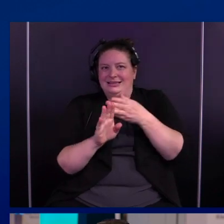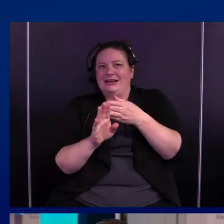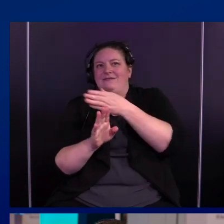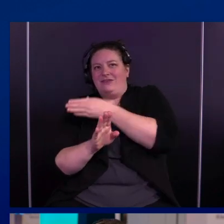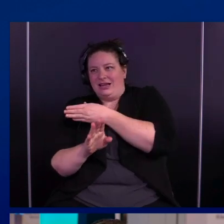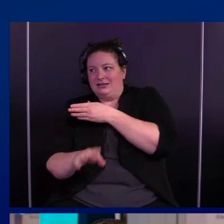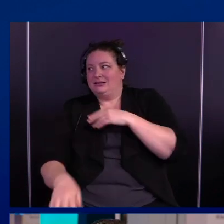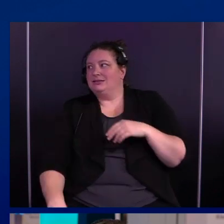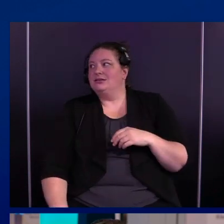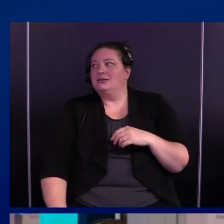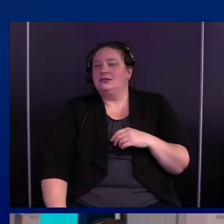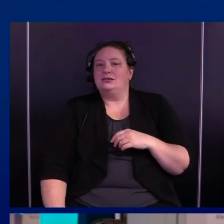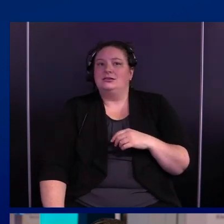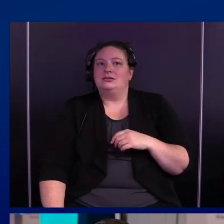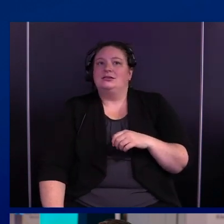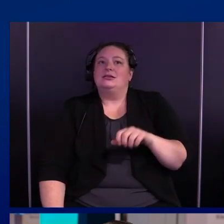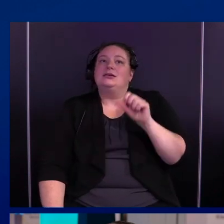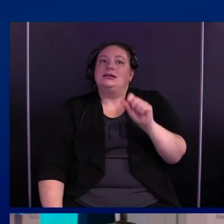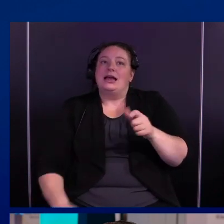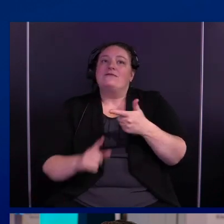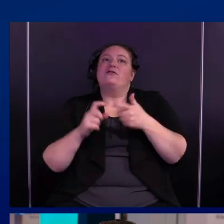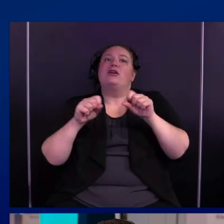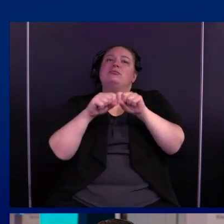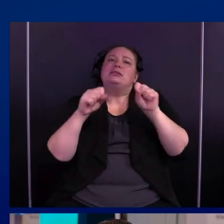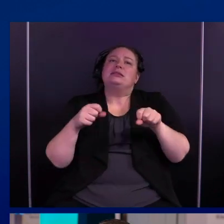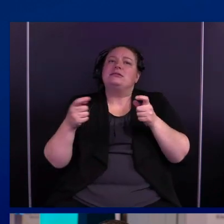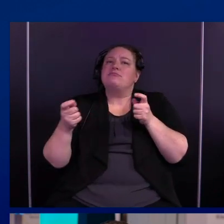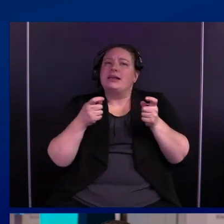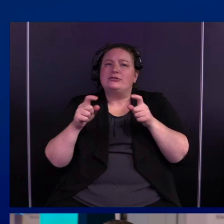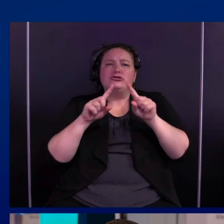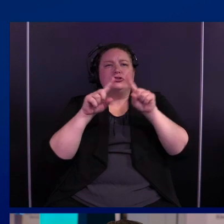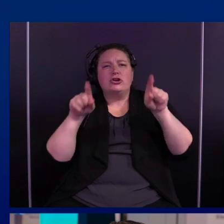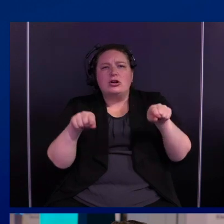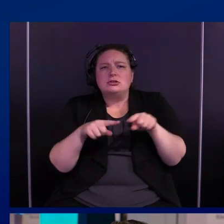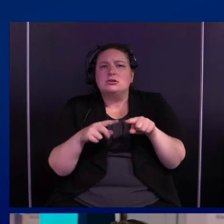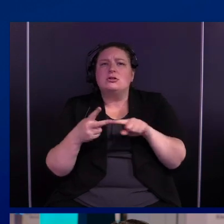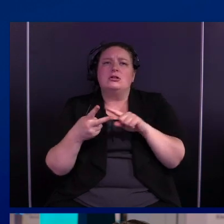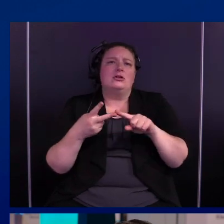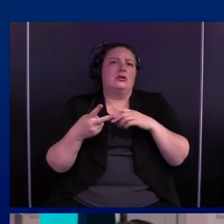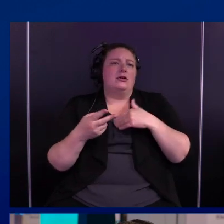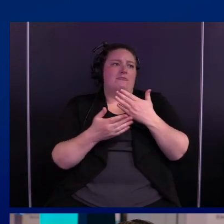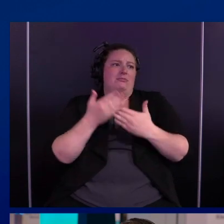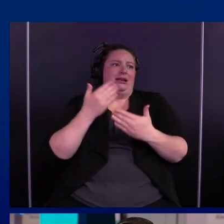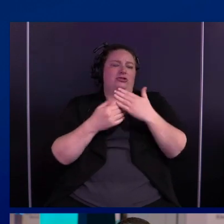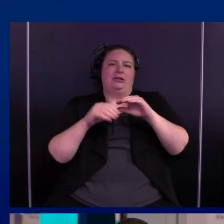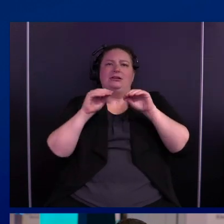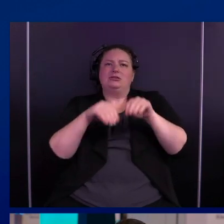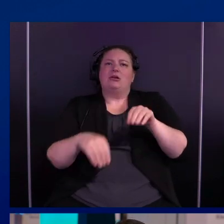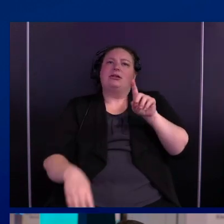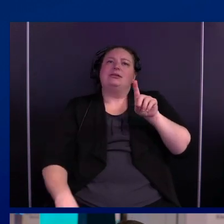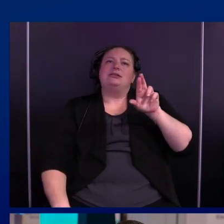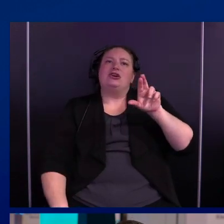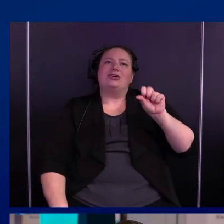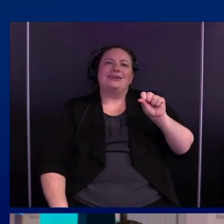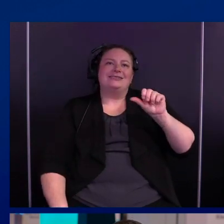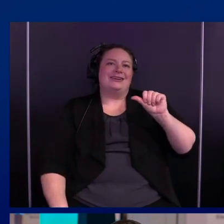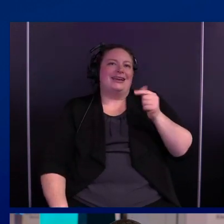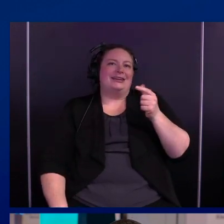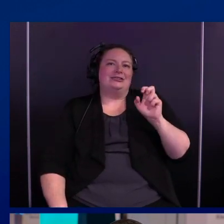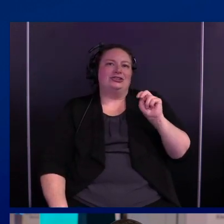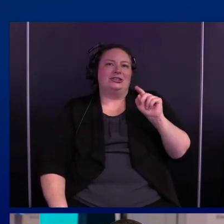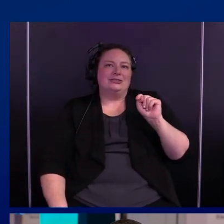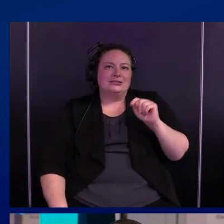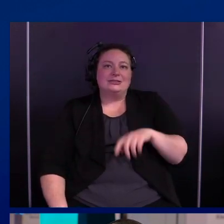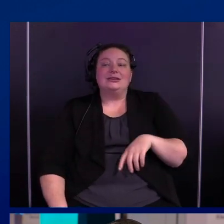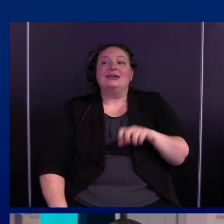that by from the Systems Manager console or by manually installing the DRS agent. And I can see that these